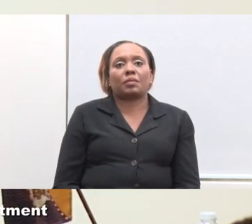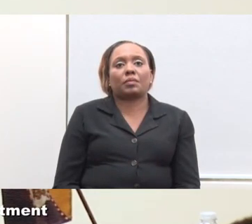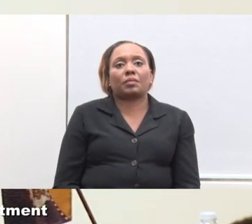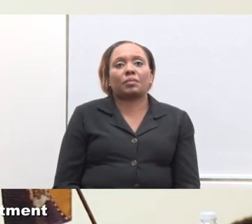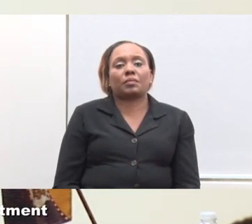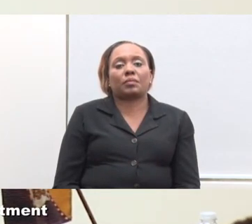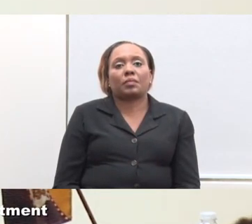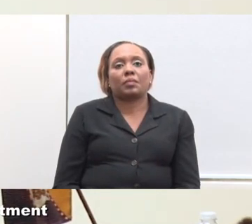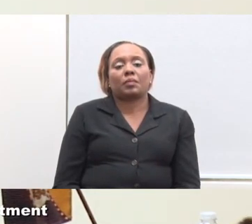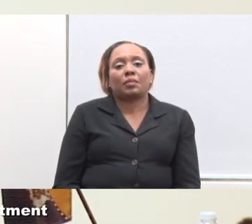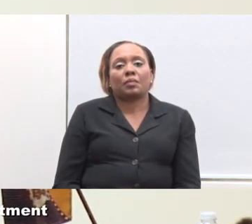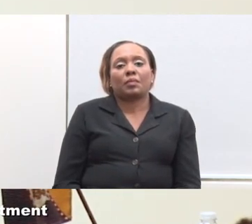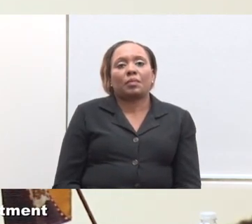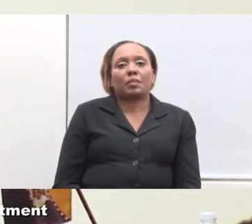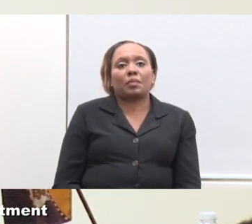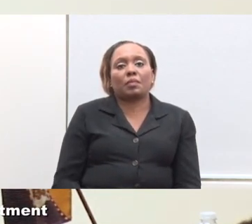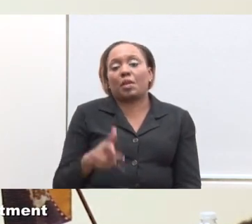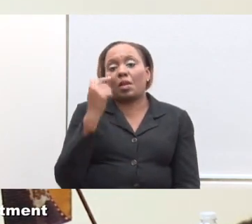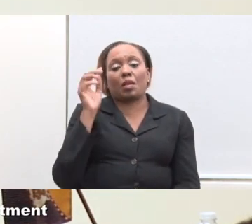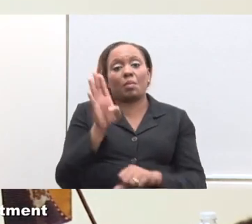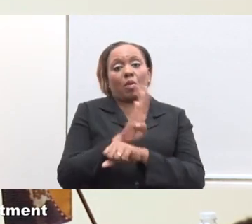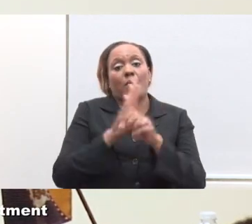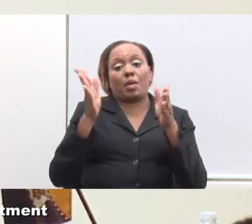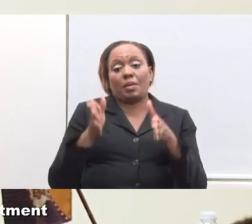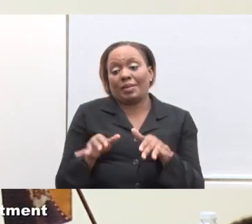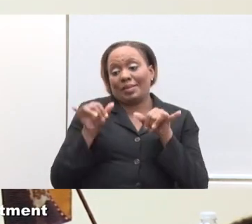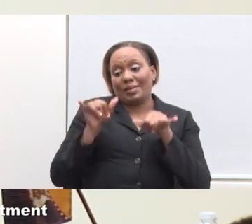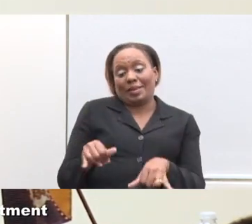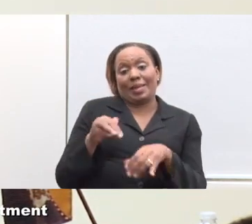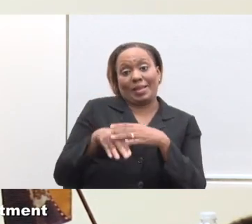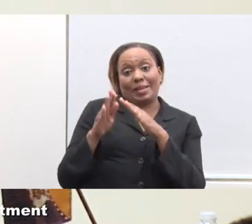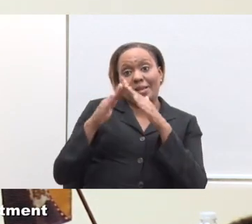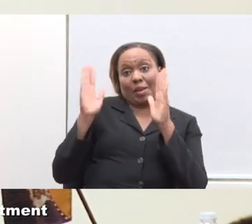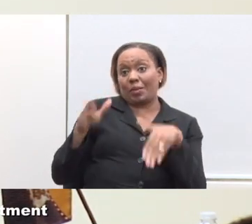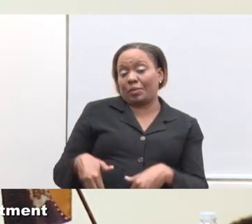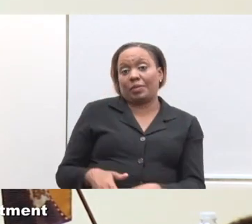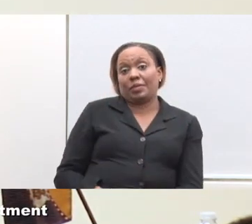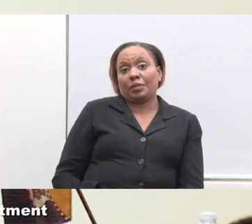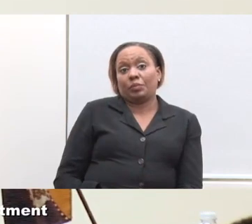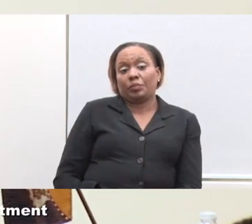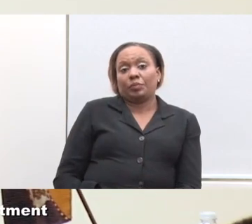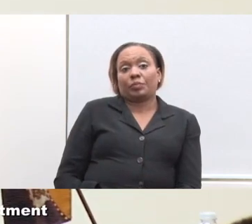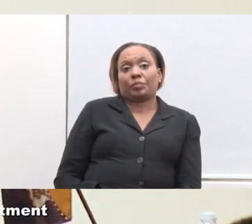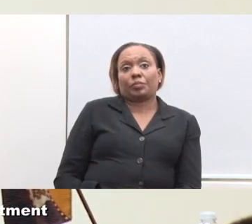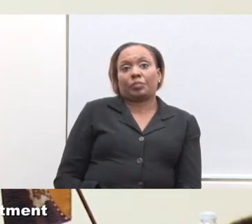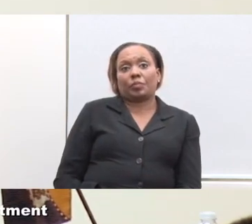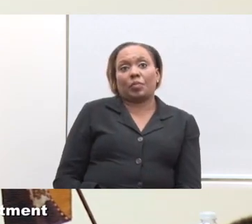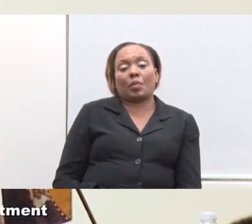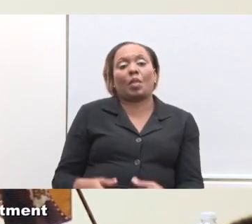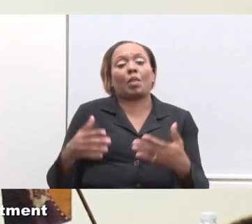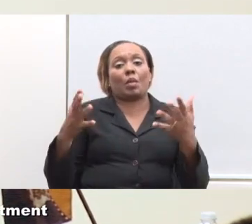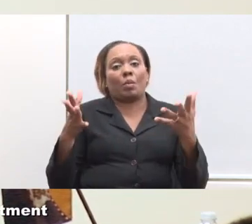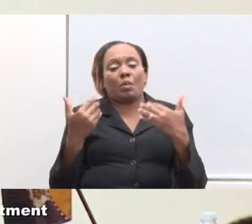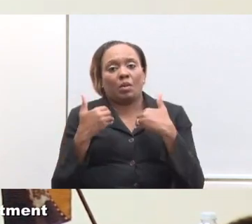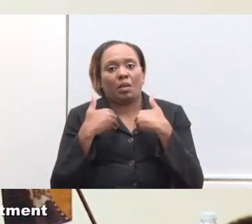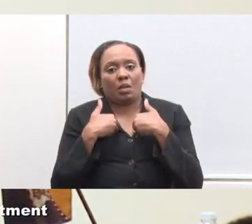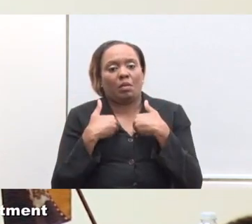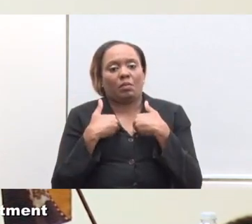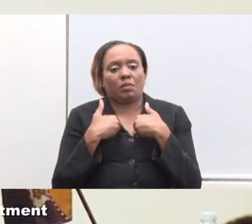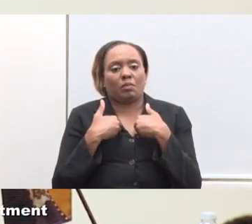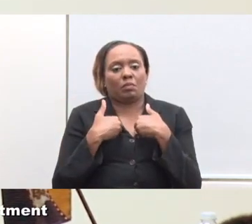they remain largely inside, with content that is developmental, with content that is designed to help